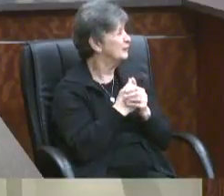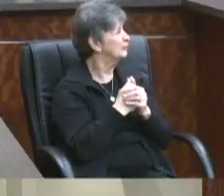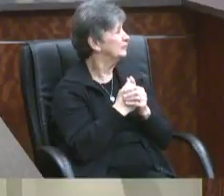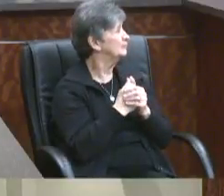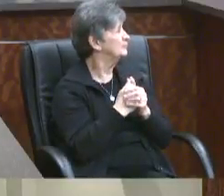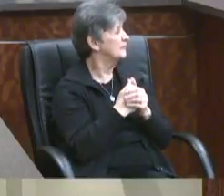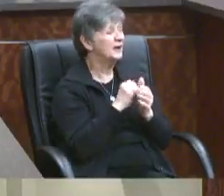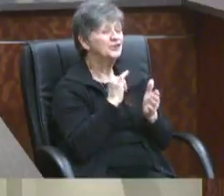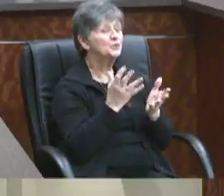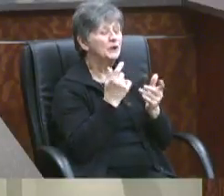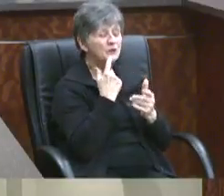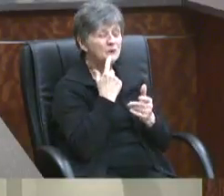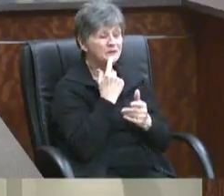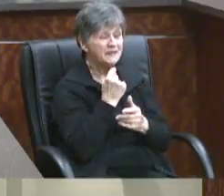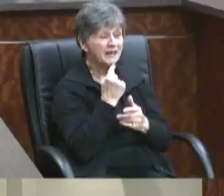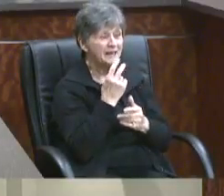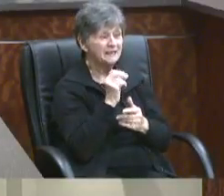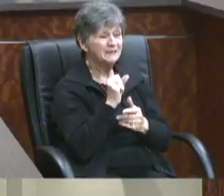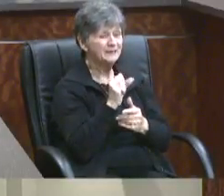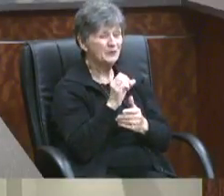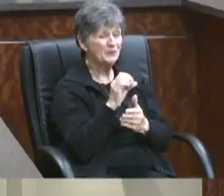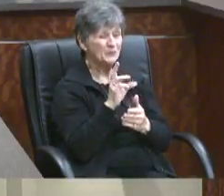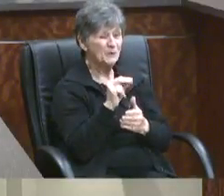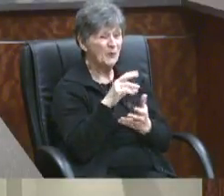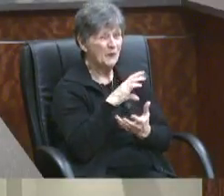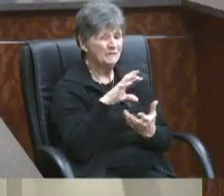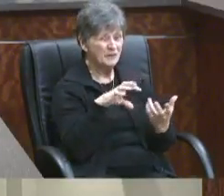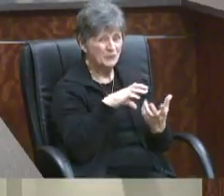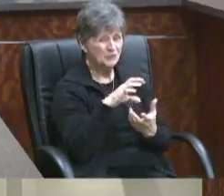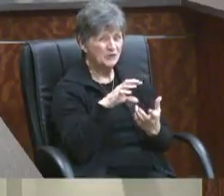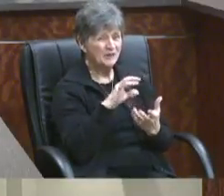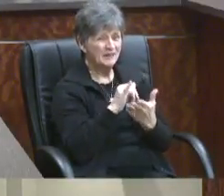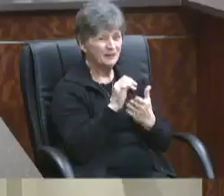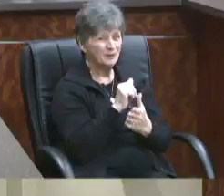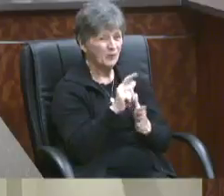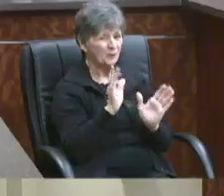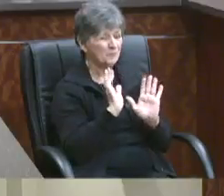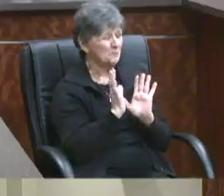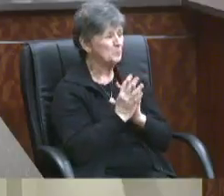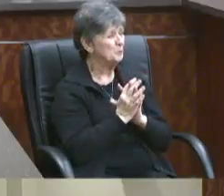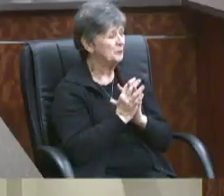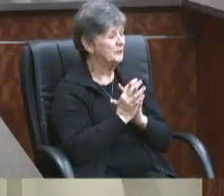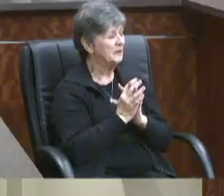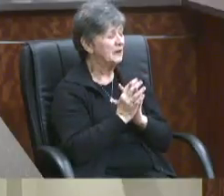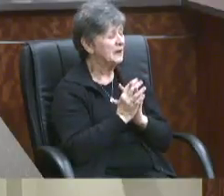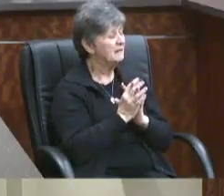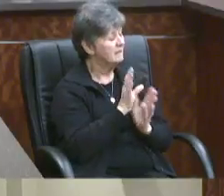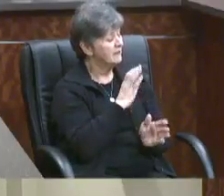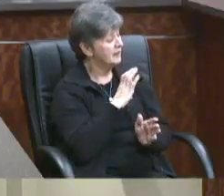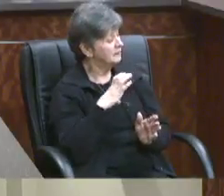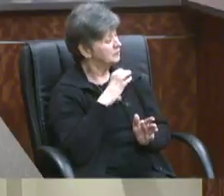there's no confusion. That's all, Mr. Mayor. Okay, what's the pleasure of the council?